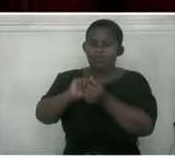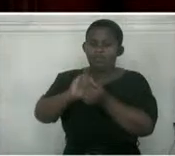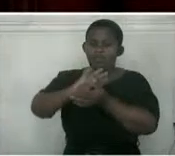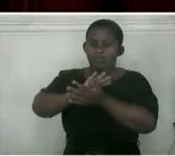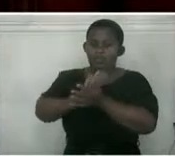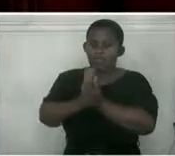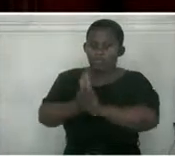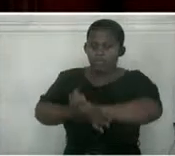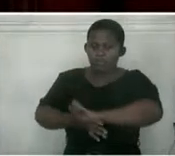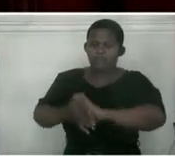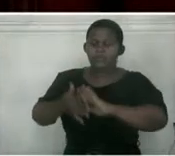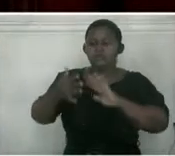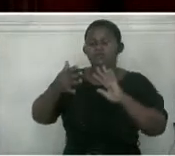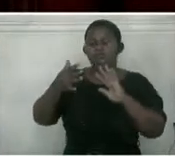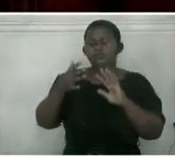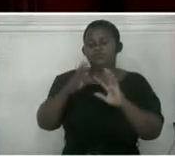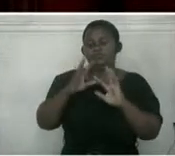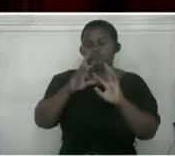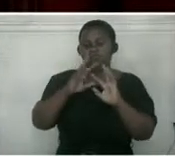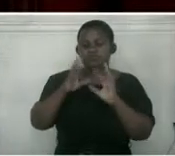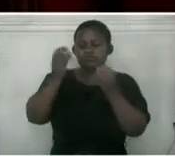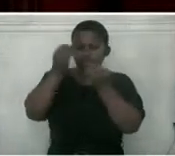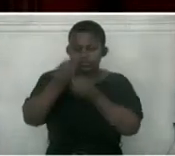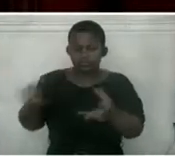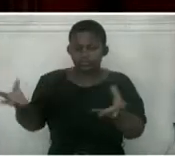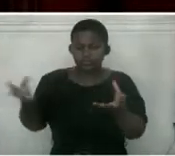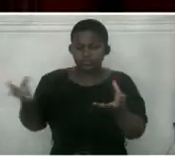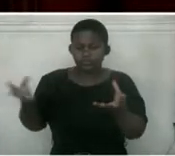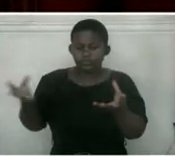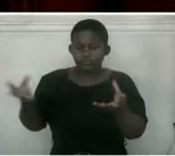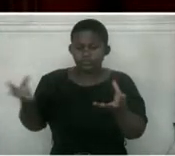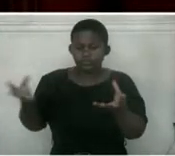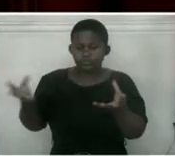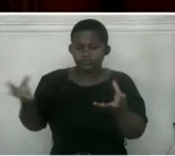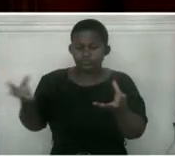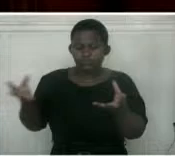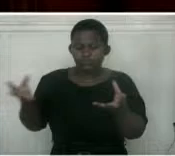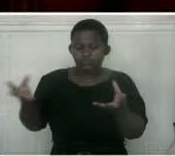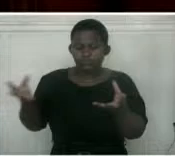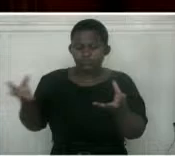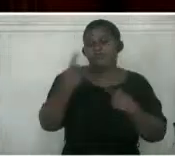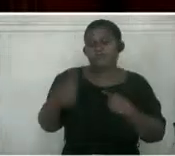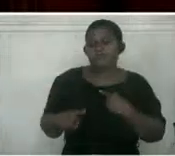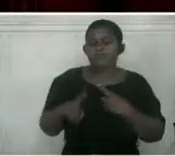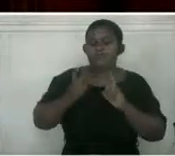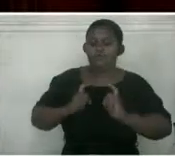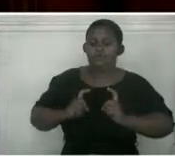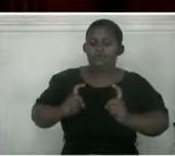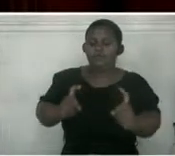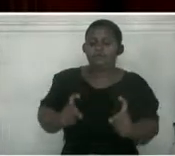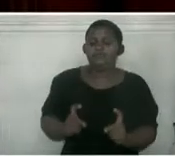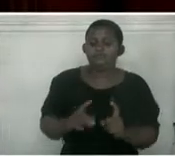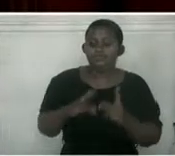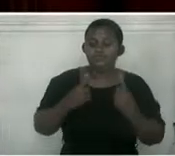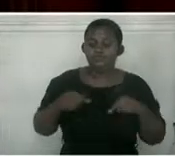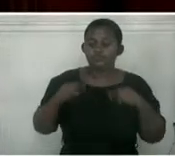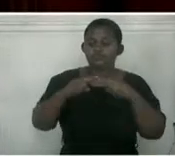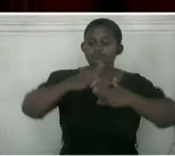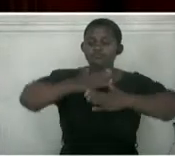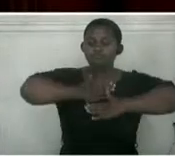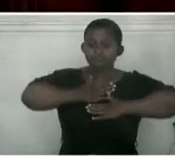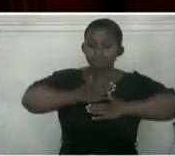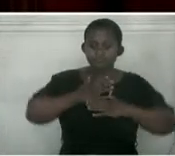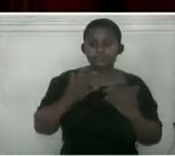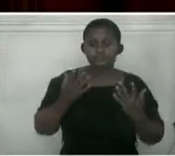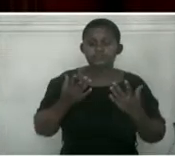issues were directed to relevant department for remedial actions. We were pleased to note that